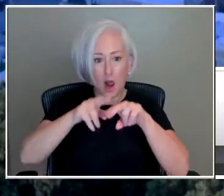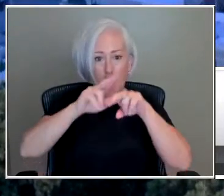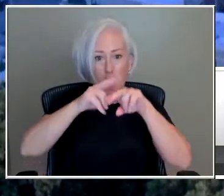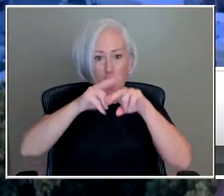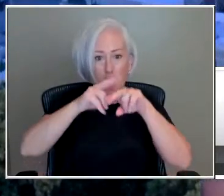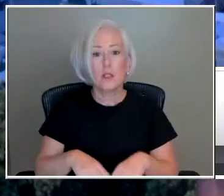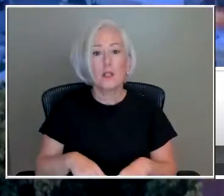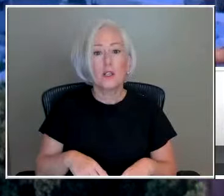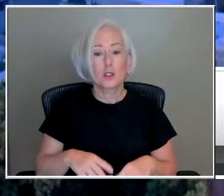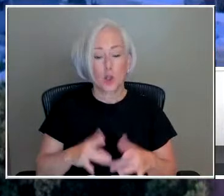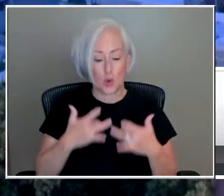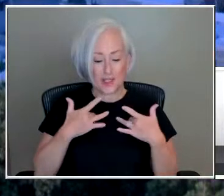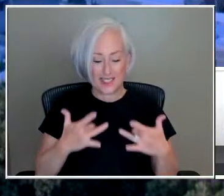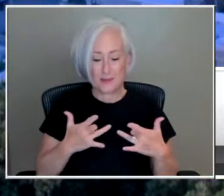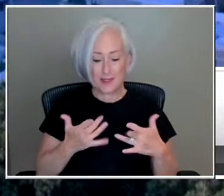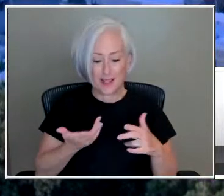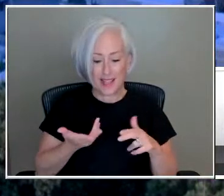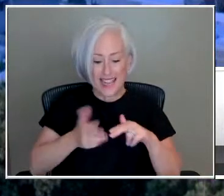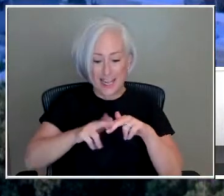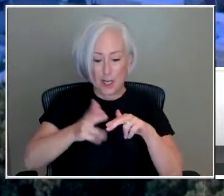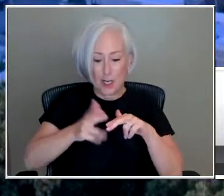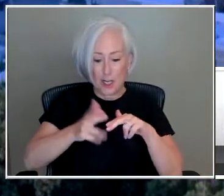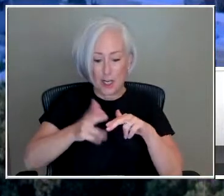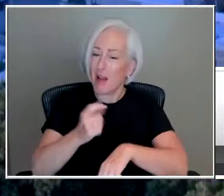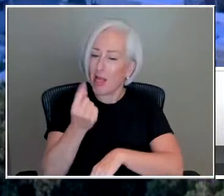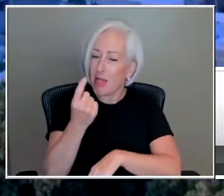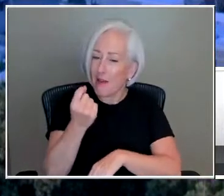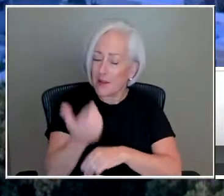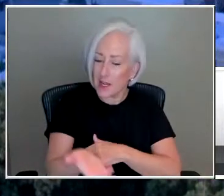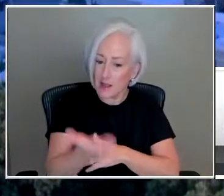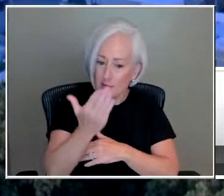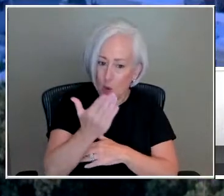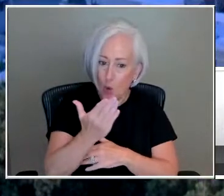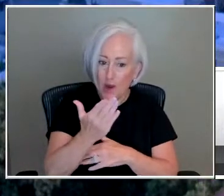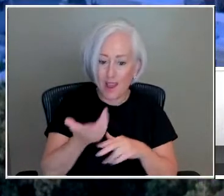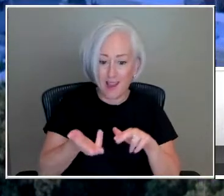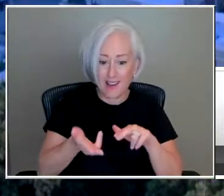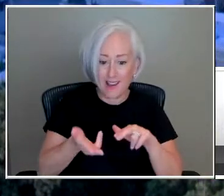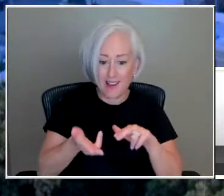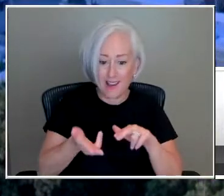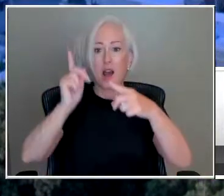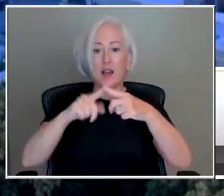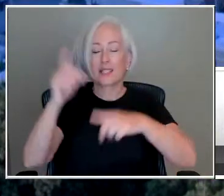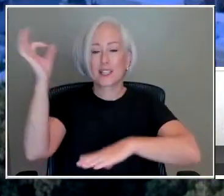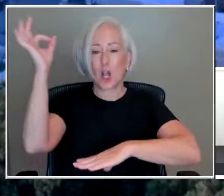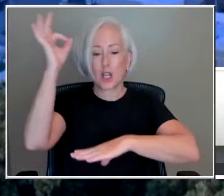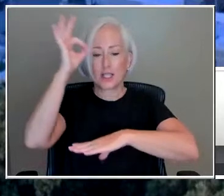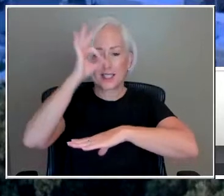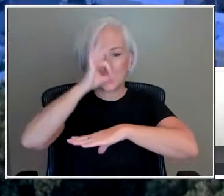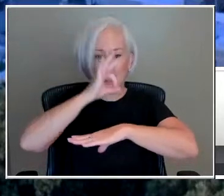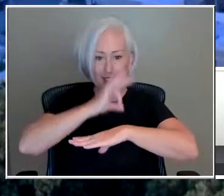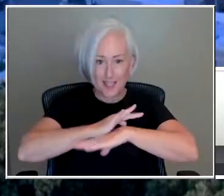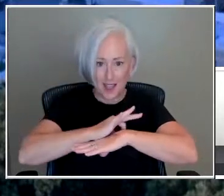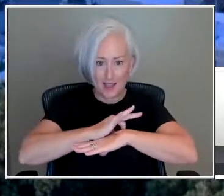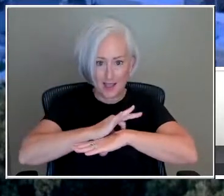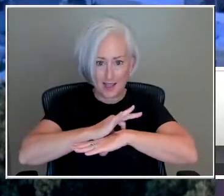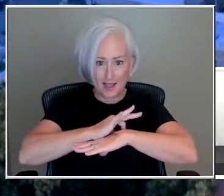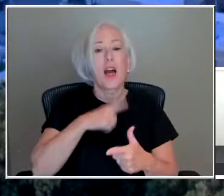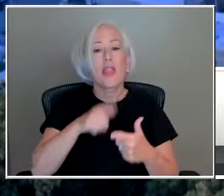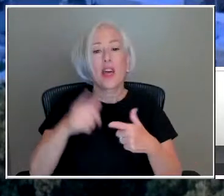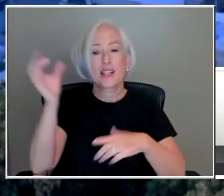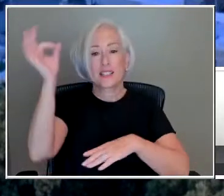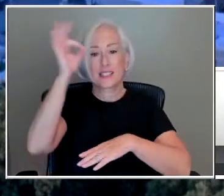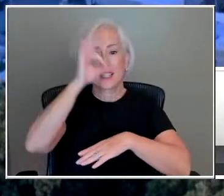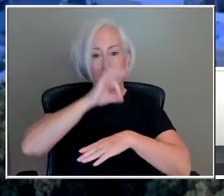then they grow from there until sunset. And then again, as the sun sets and that pollution has a chance